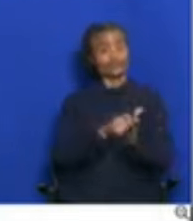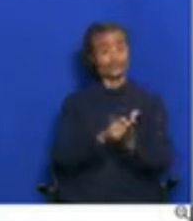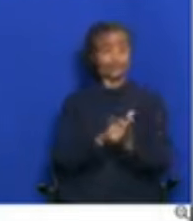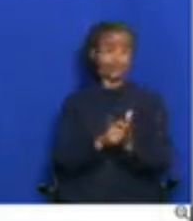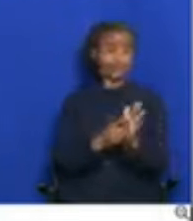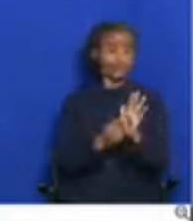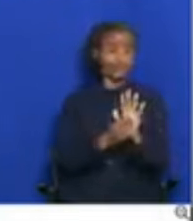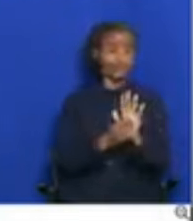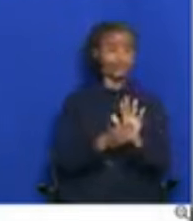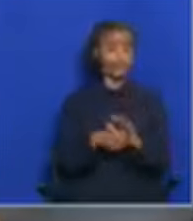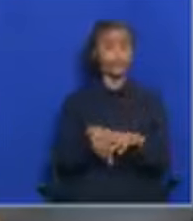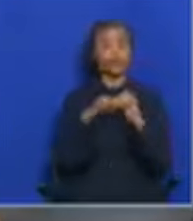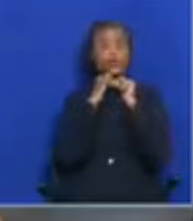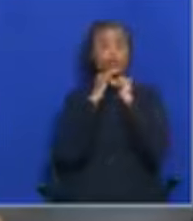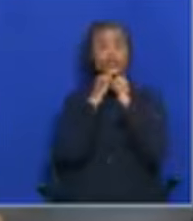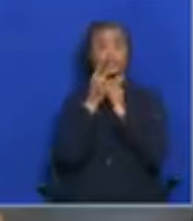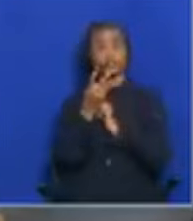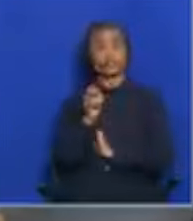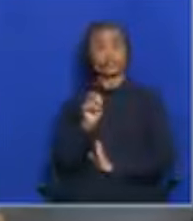Correct. Okay.